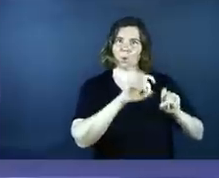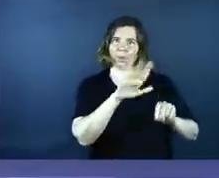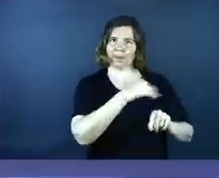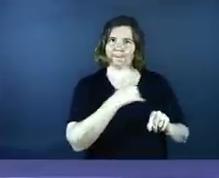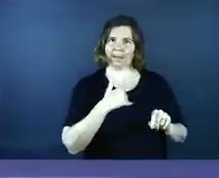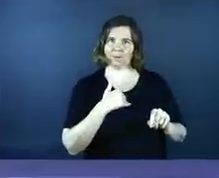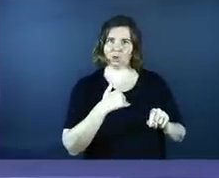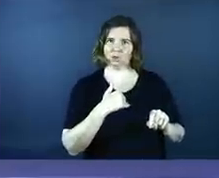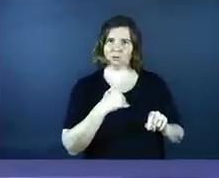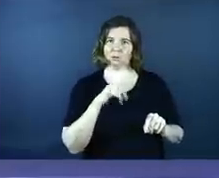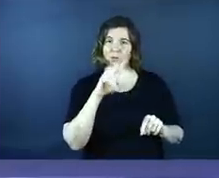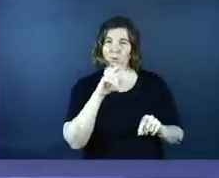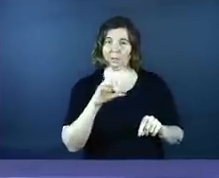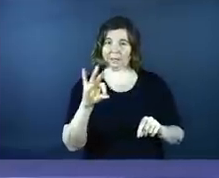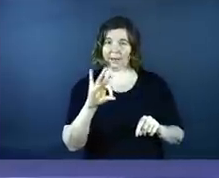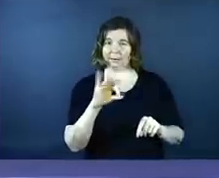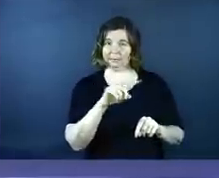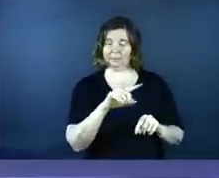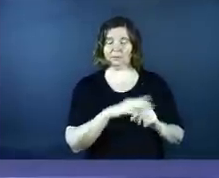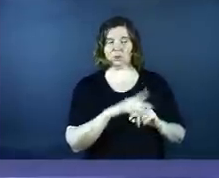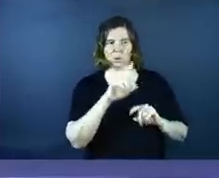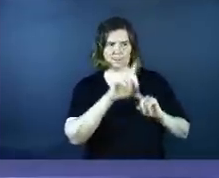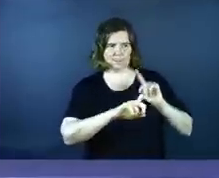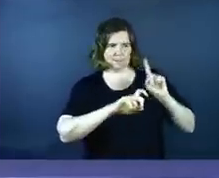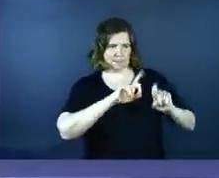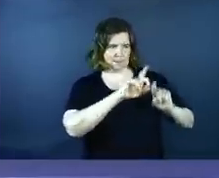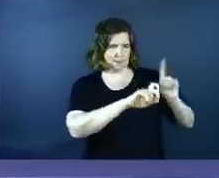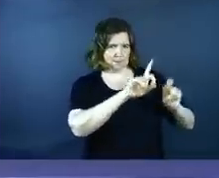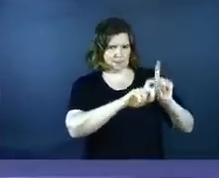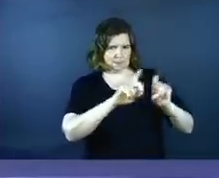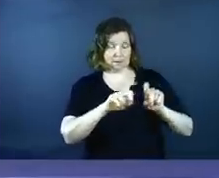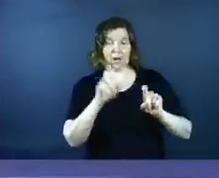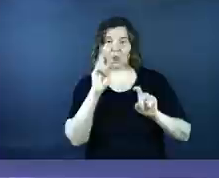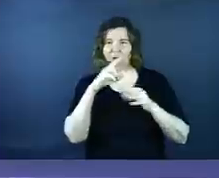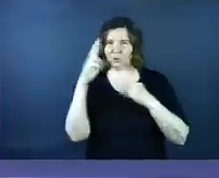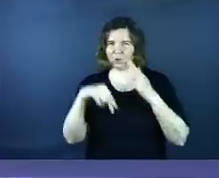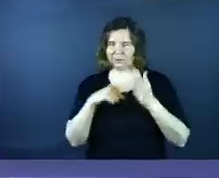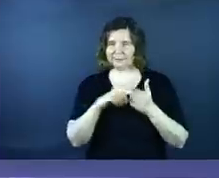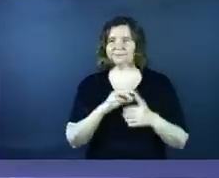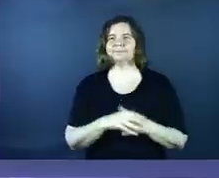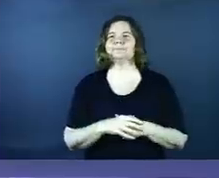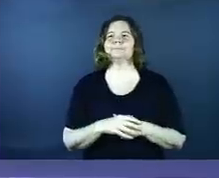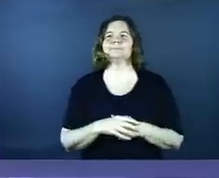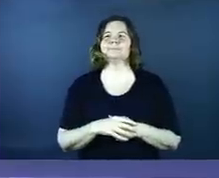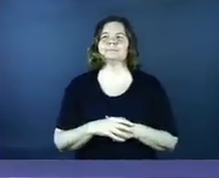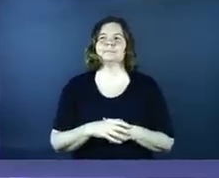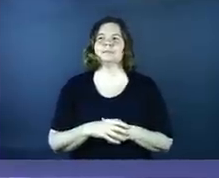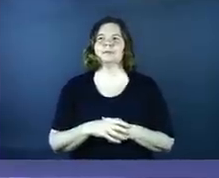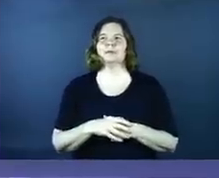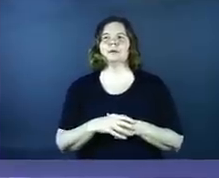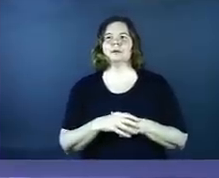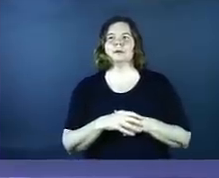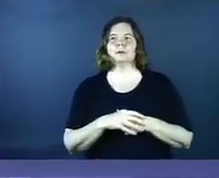in 2009. So they polled all these scientists, and look at the results of it.